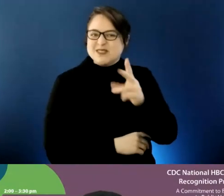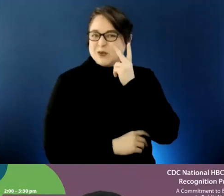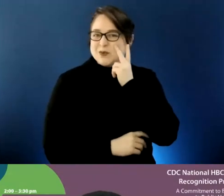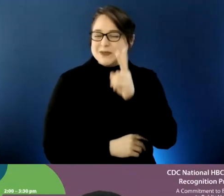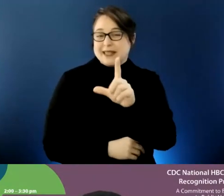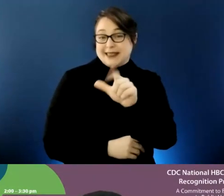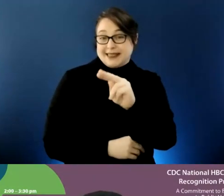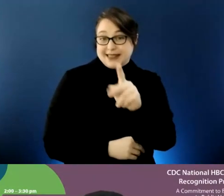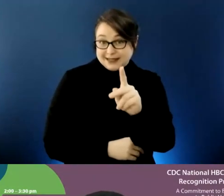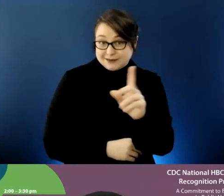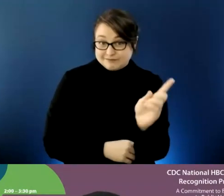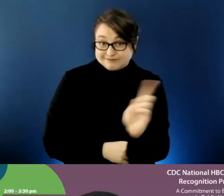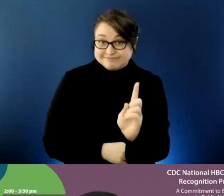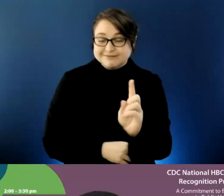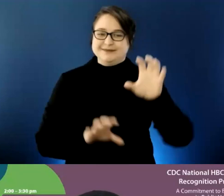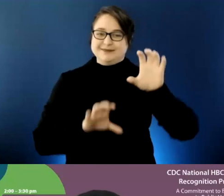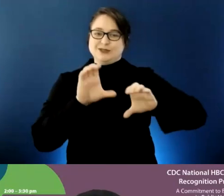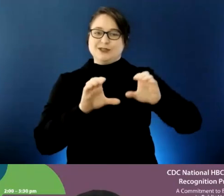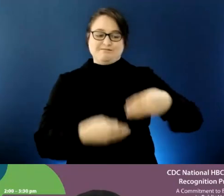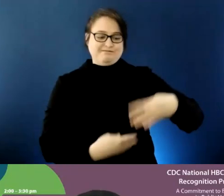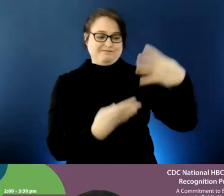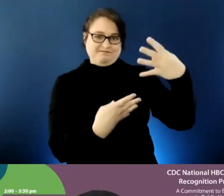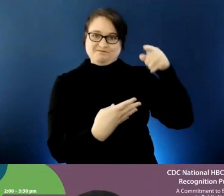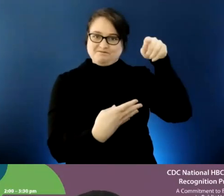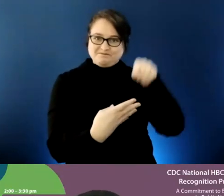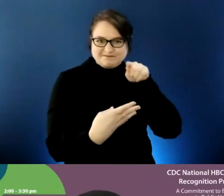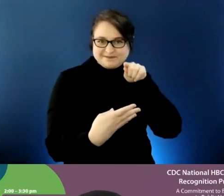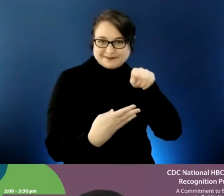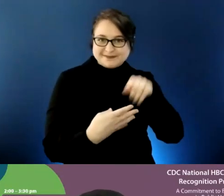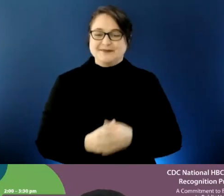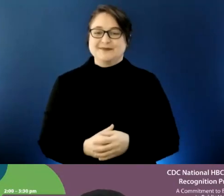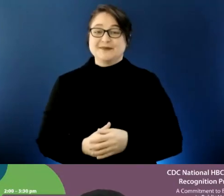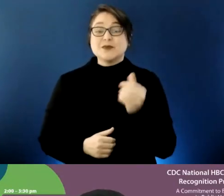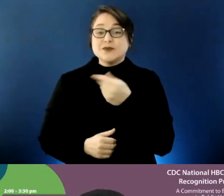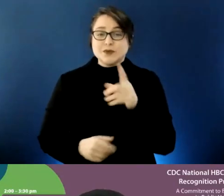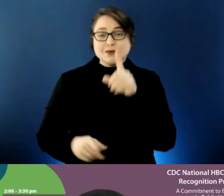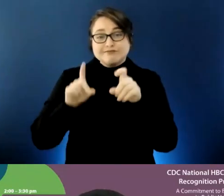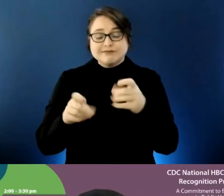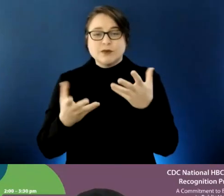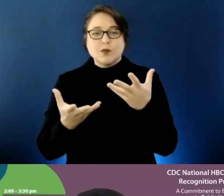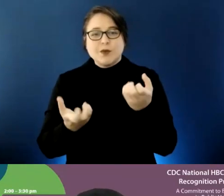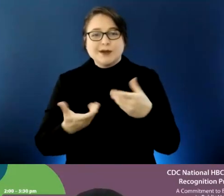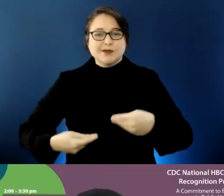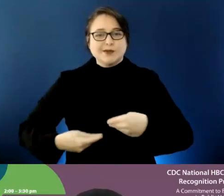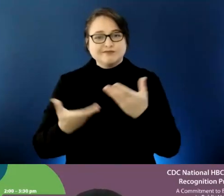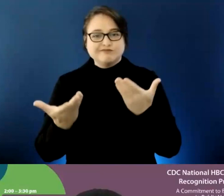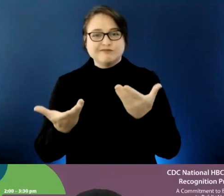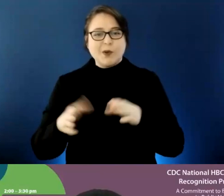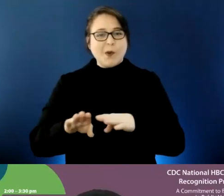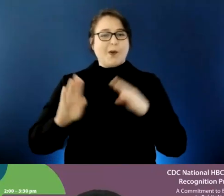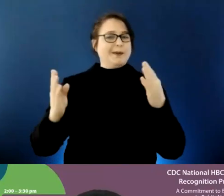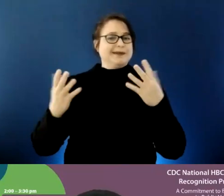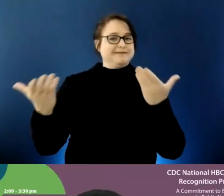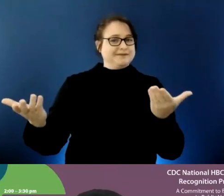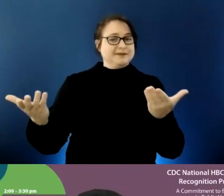chat. We have a few questions we'd like to open with, but we also want to encourage all of you to